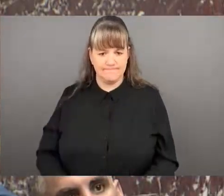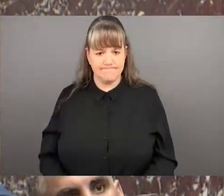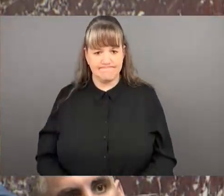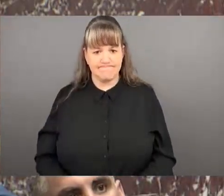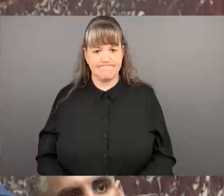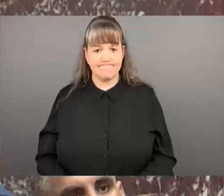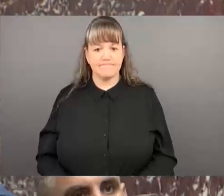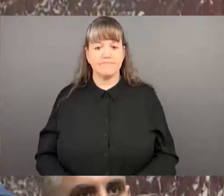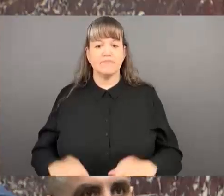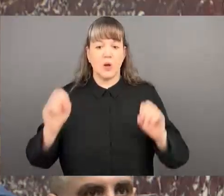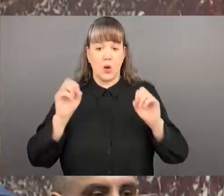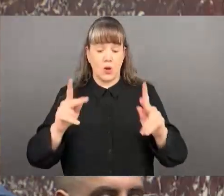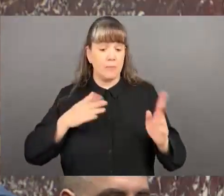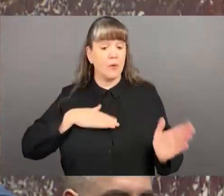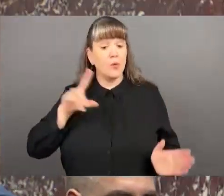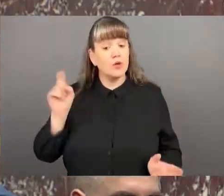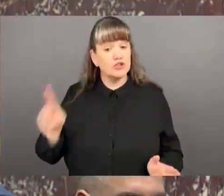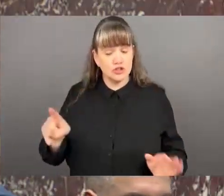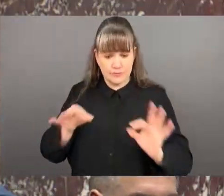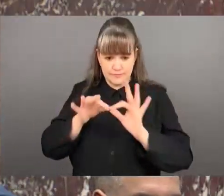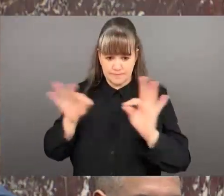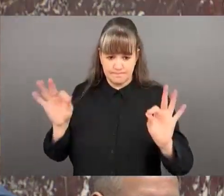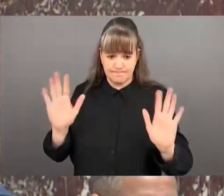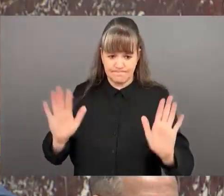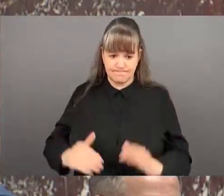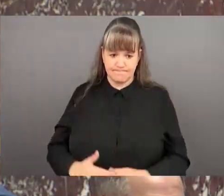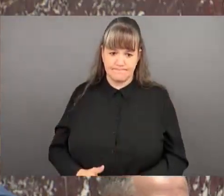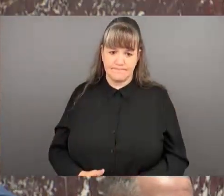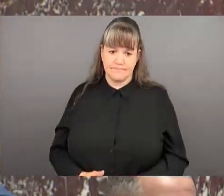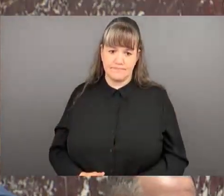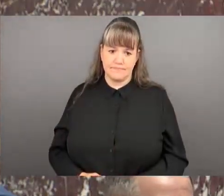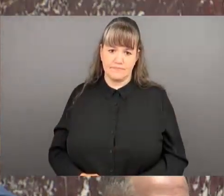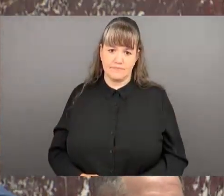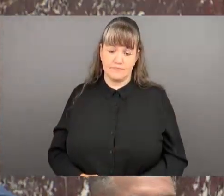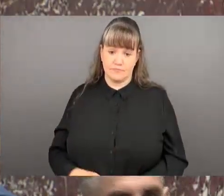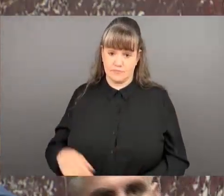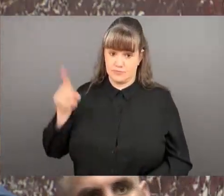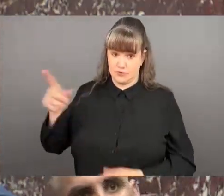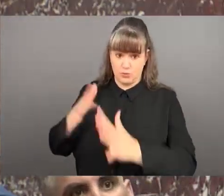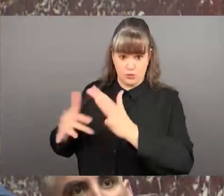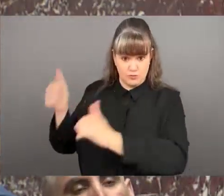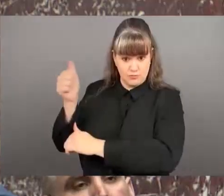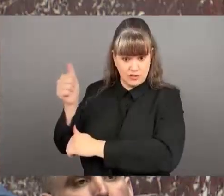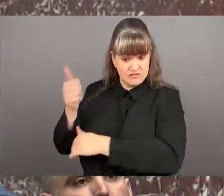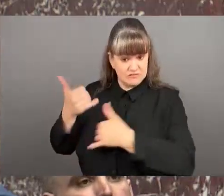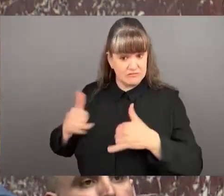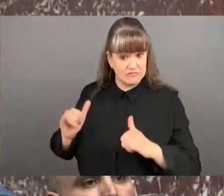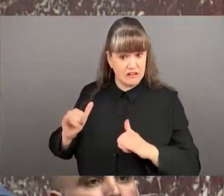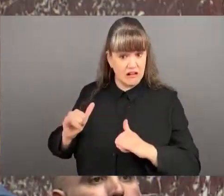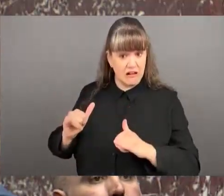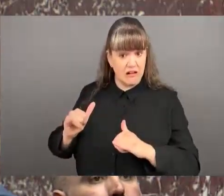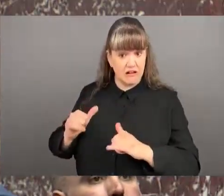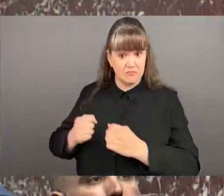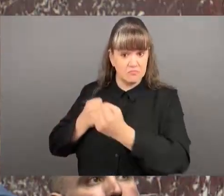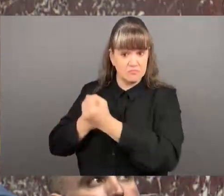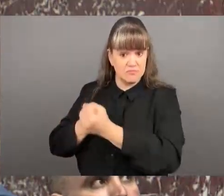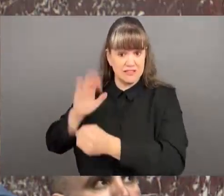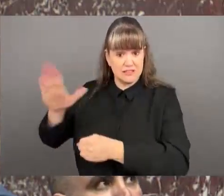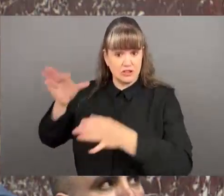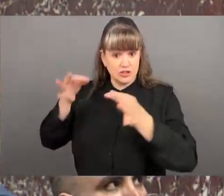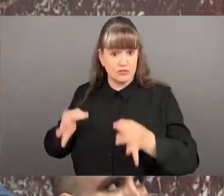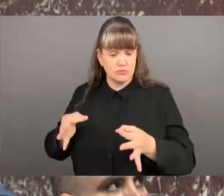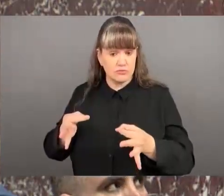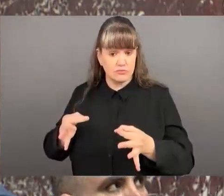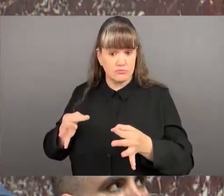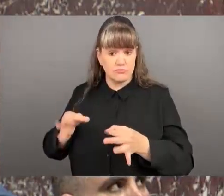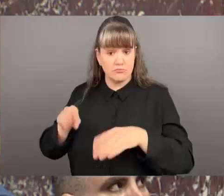Does this Premier stand by his decision to give a contract to his friend to direct a